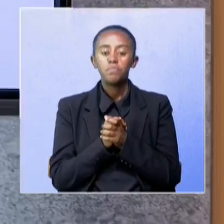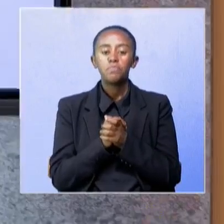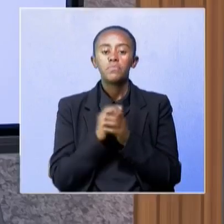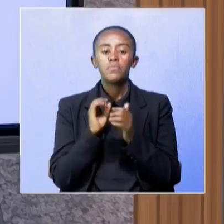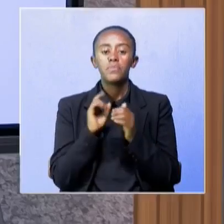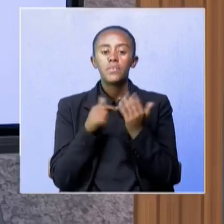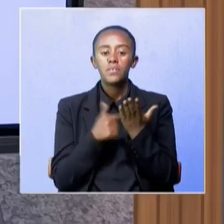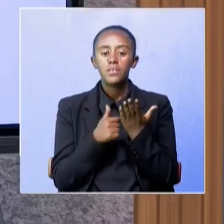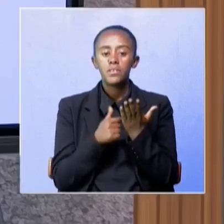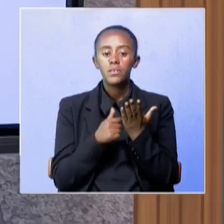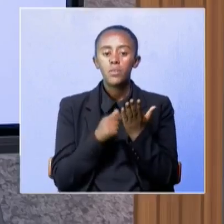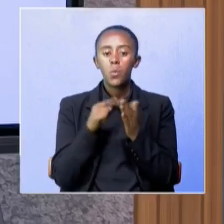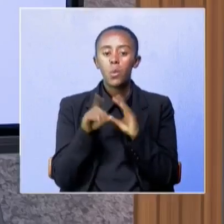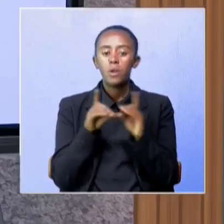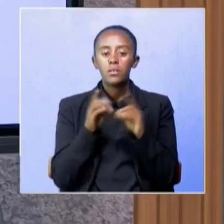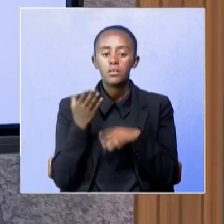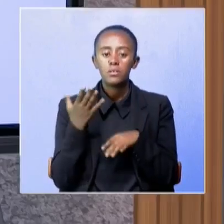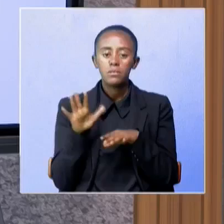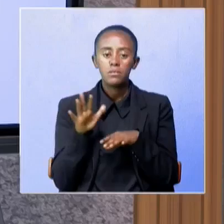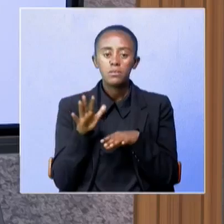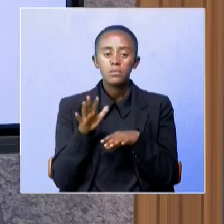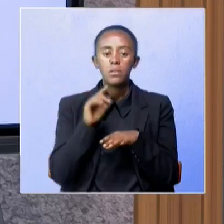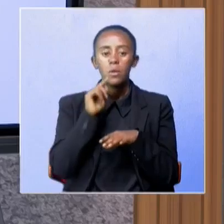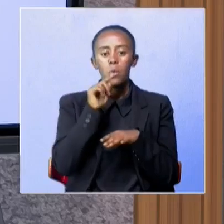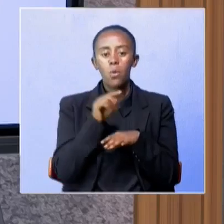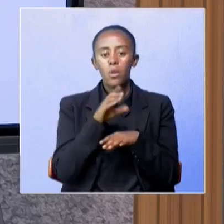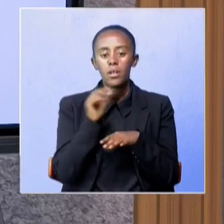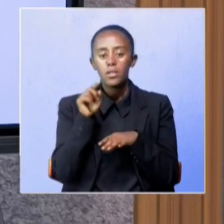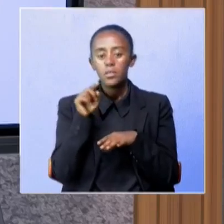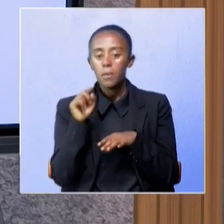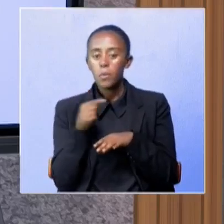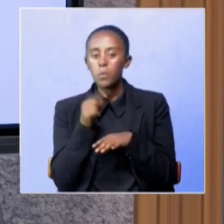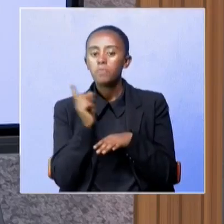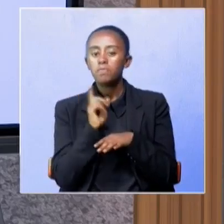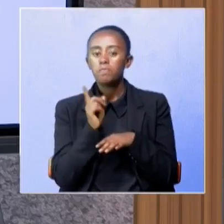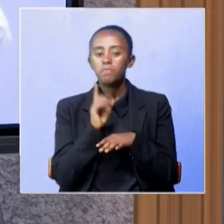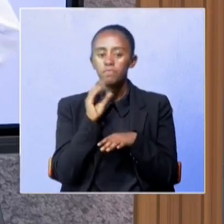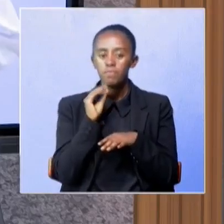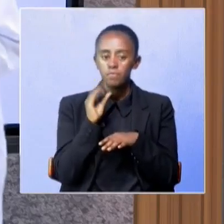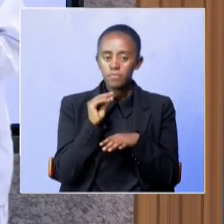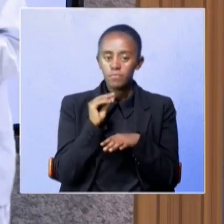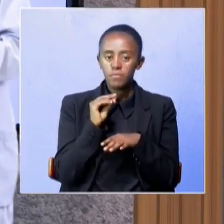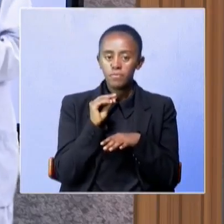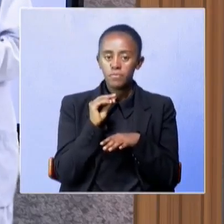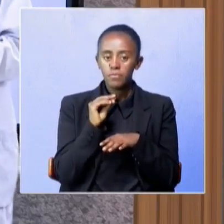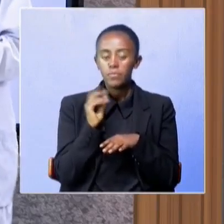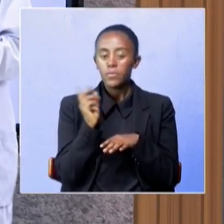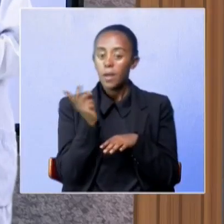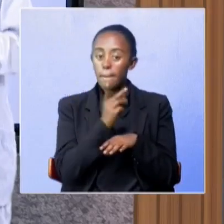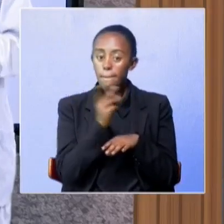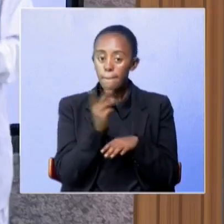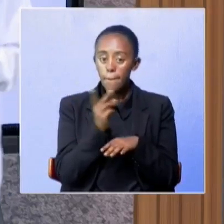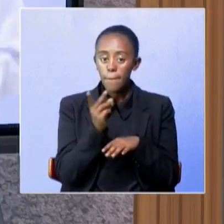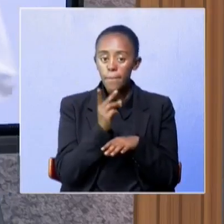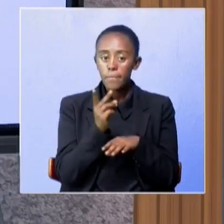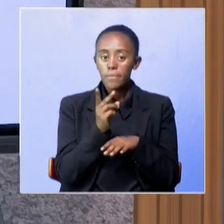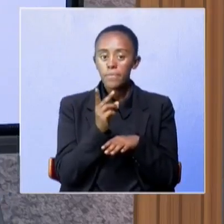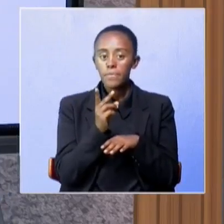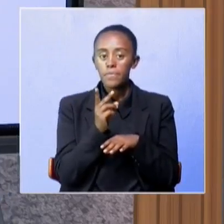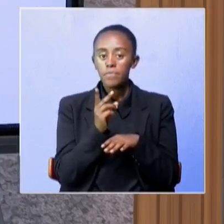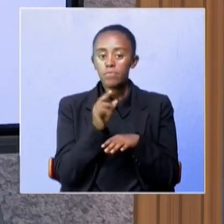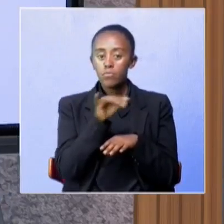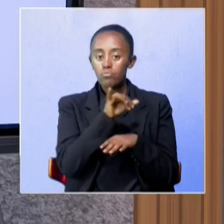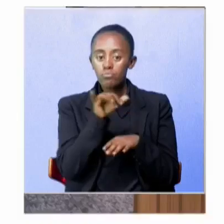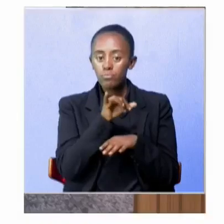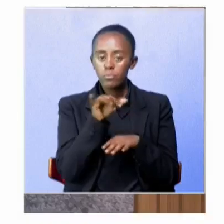So what did we say about colon and semicolon? We said both of them are what? Both